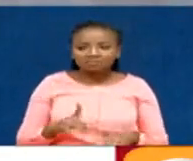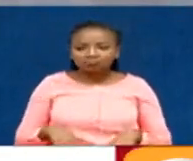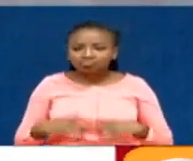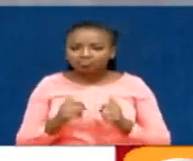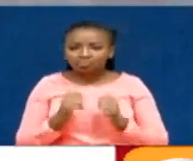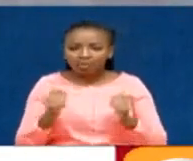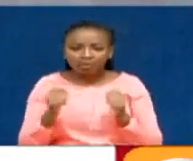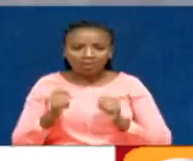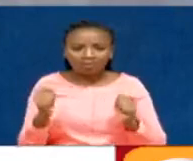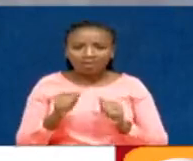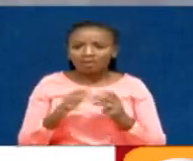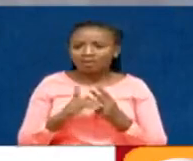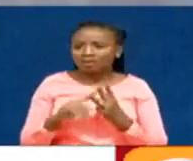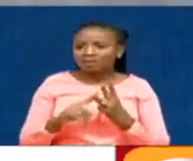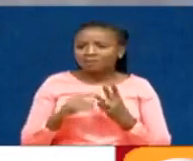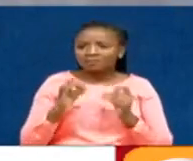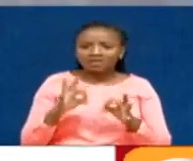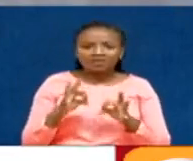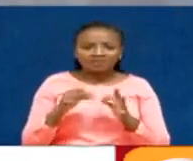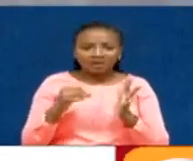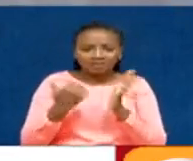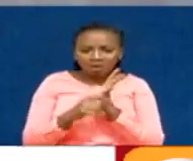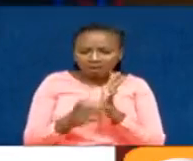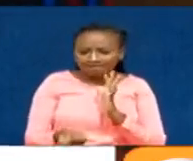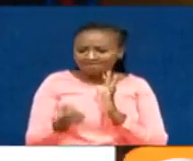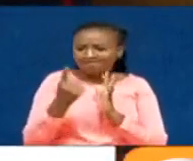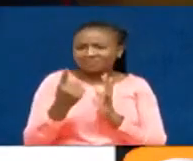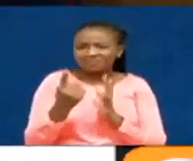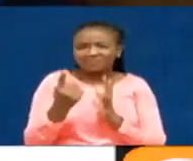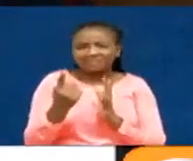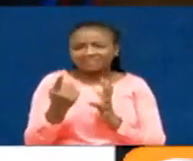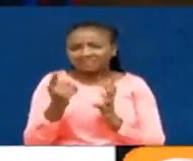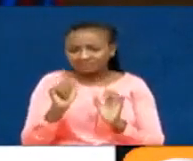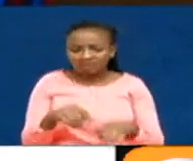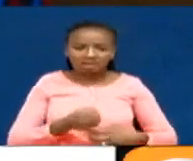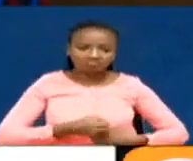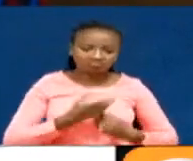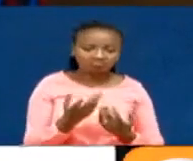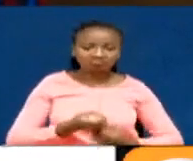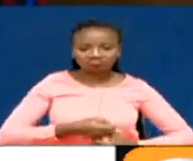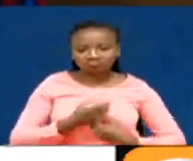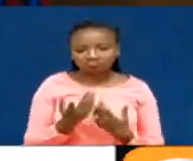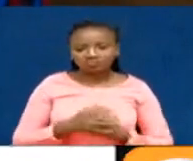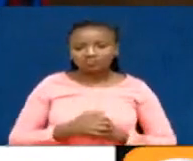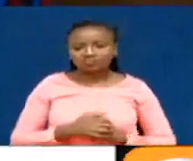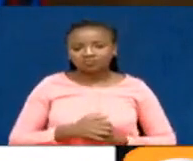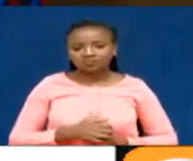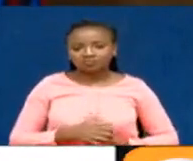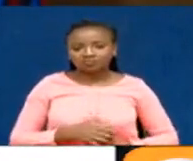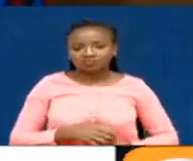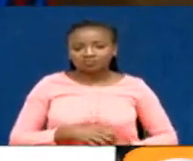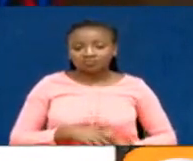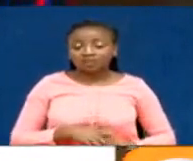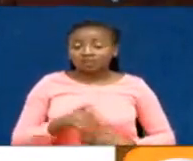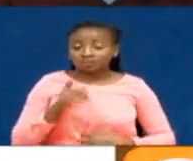unaweza handle story kama ikiwa ngumu kwako kushare. The benefits of the program do not stop at an